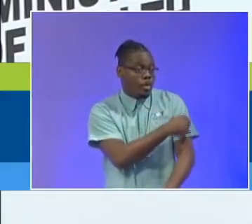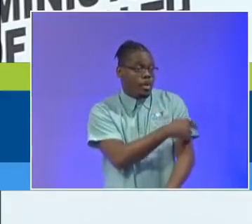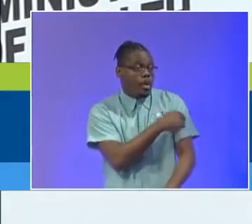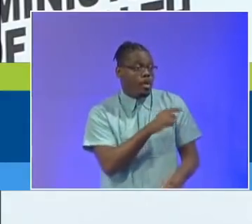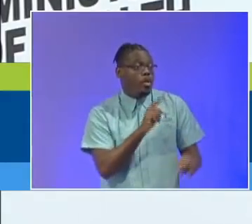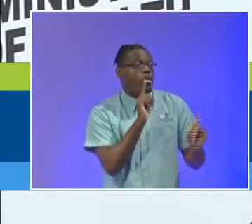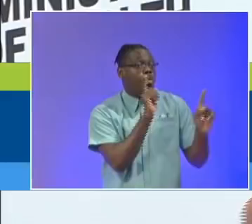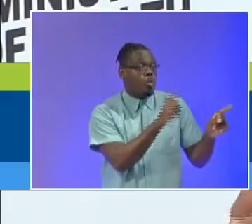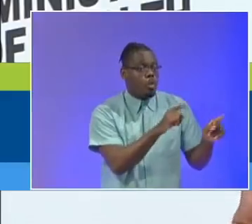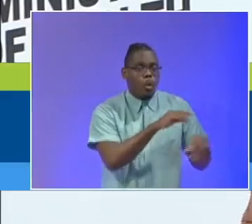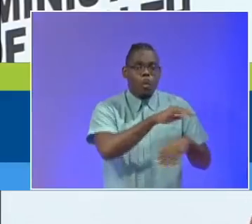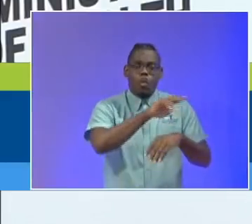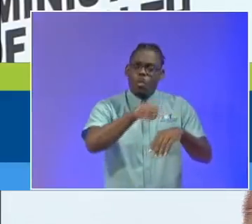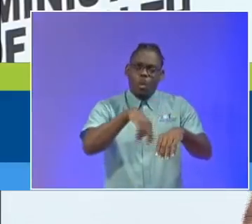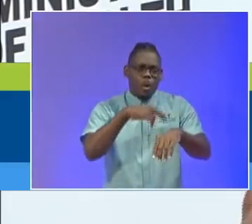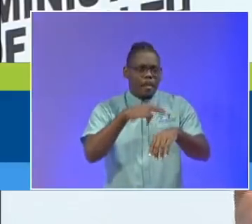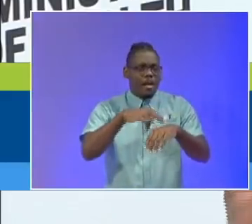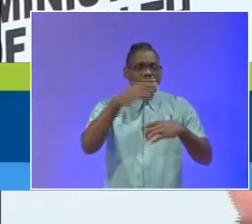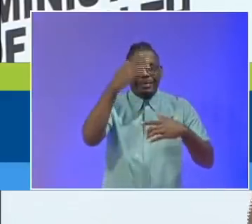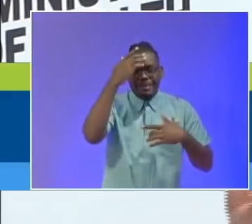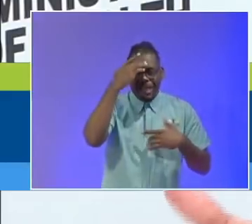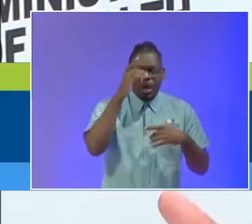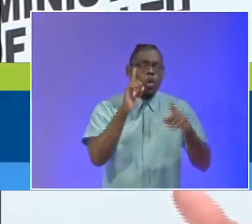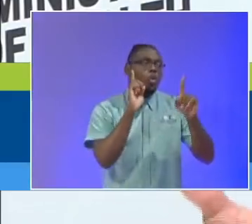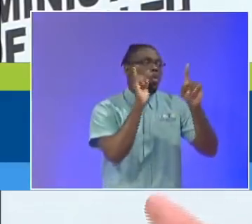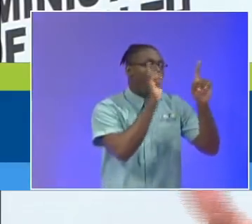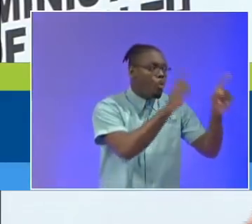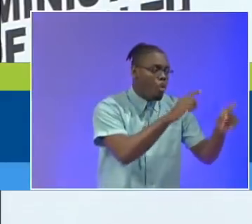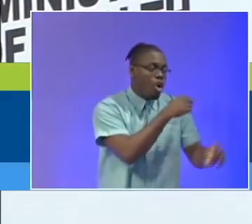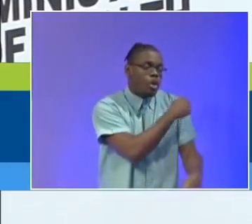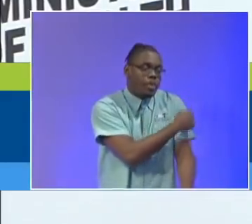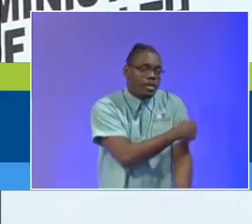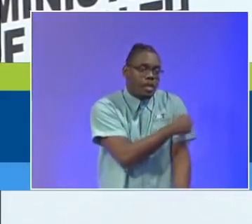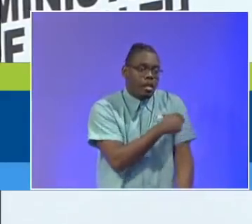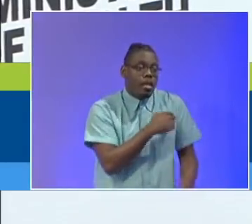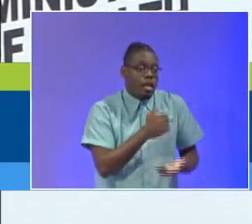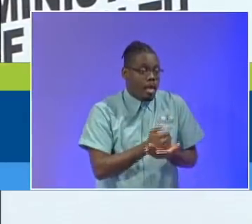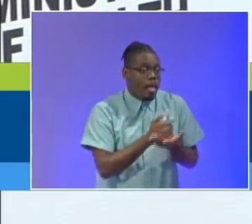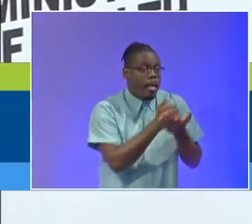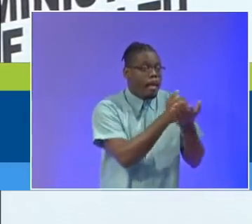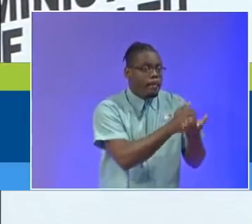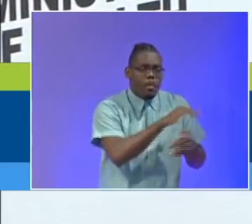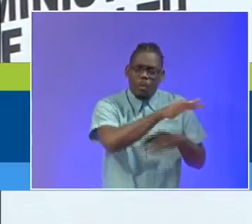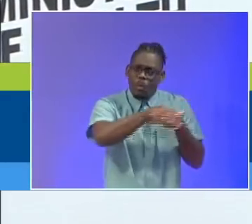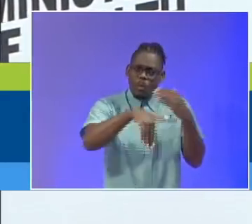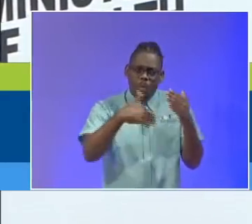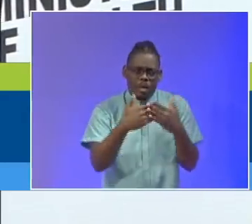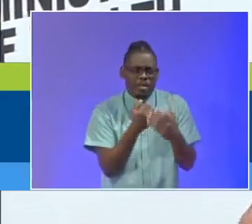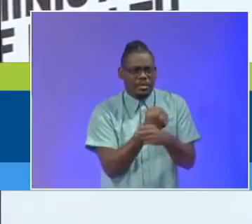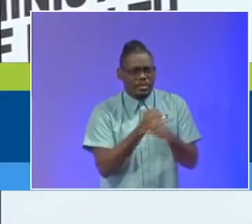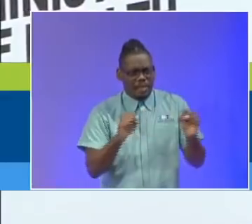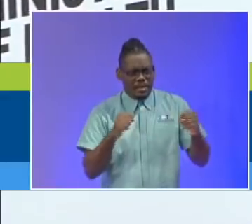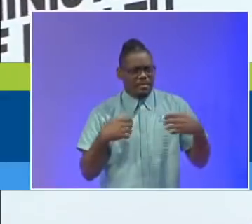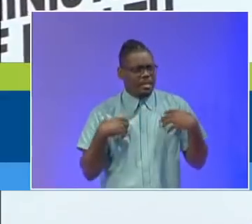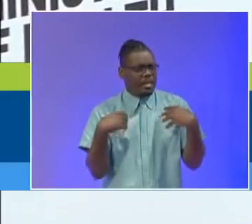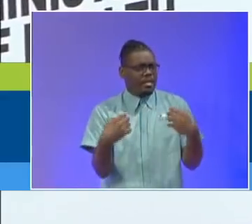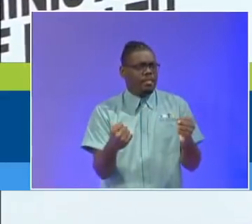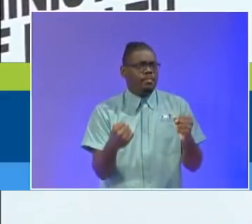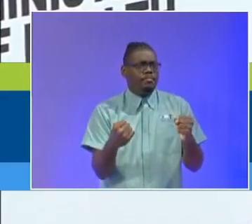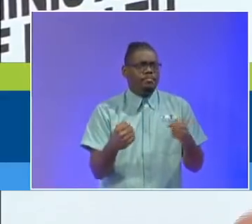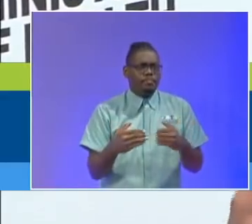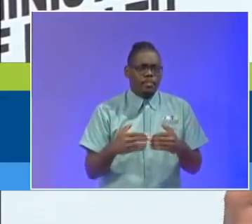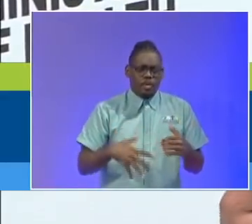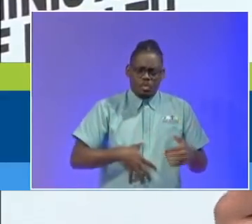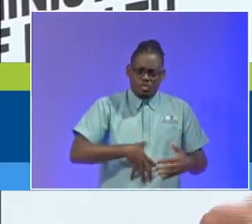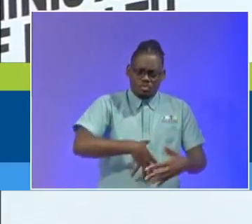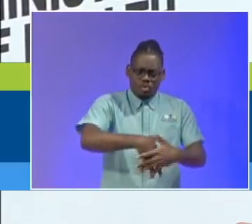the traditional things that we normally do to keep patients safe and healthy during the course of pregnancy. At the nation's hospital,